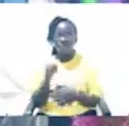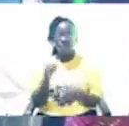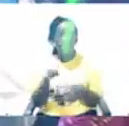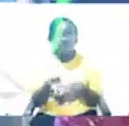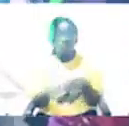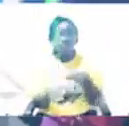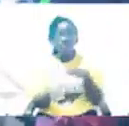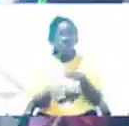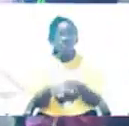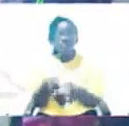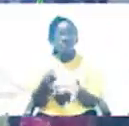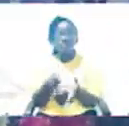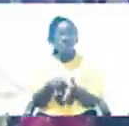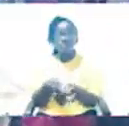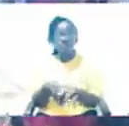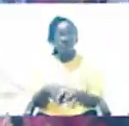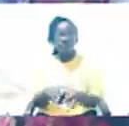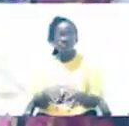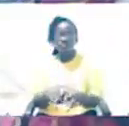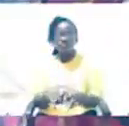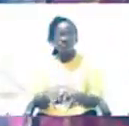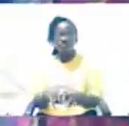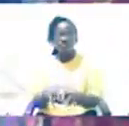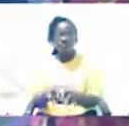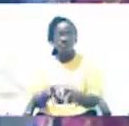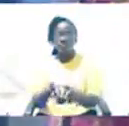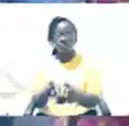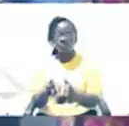Jesus is passing this way.